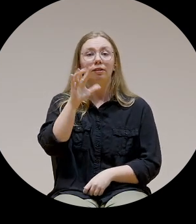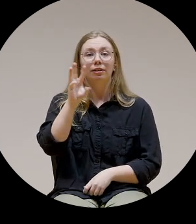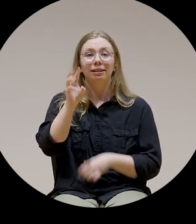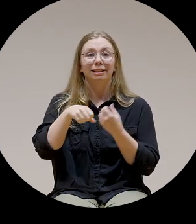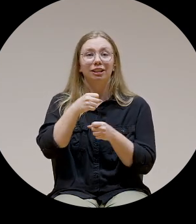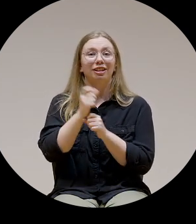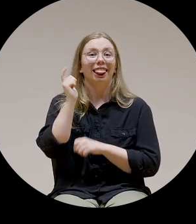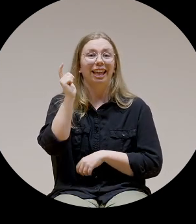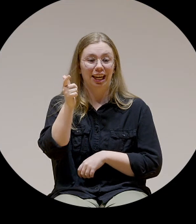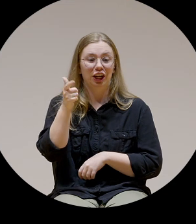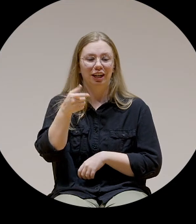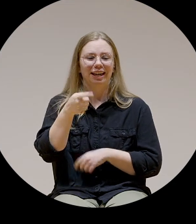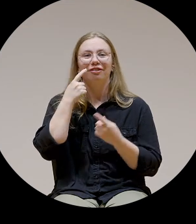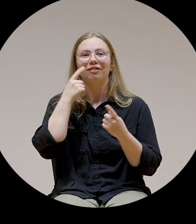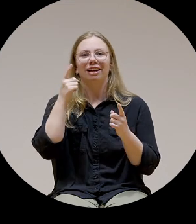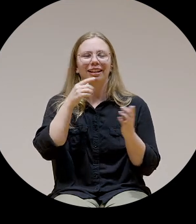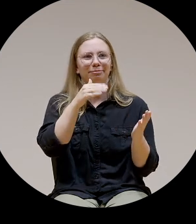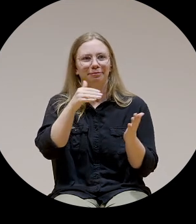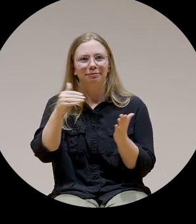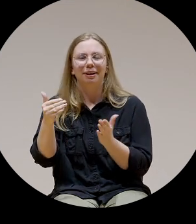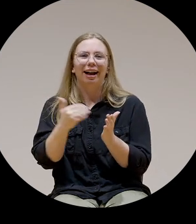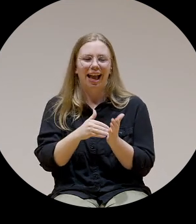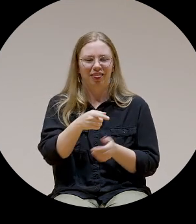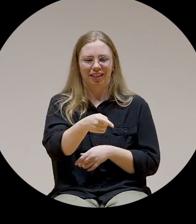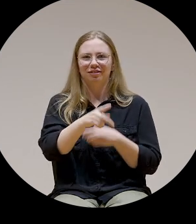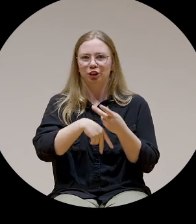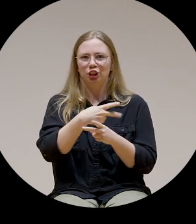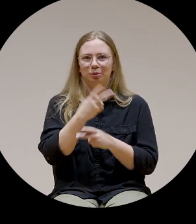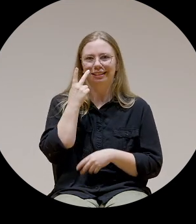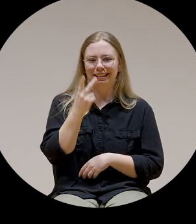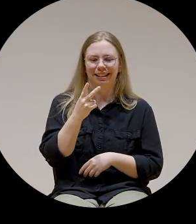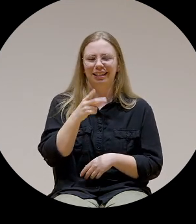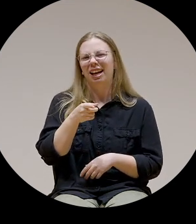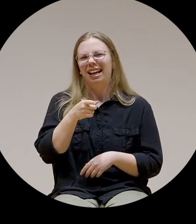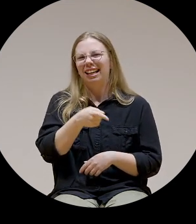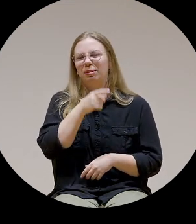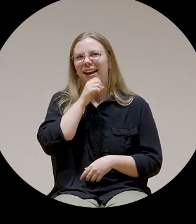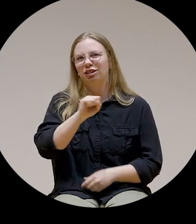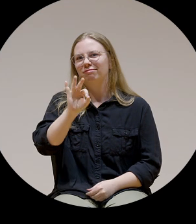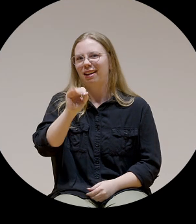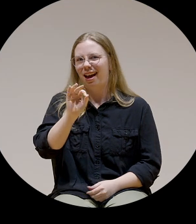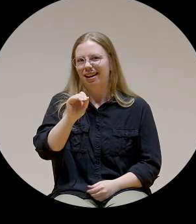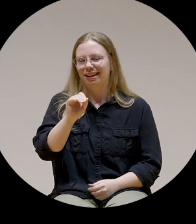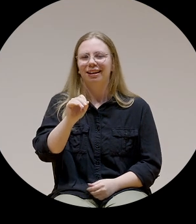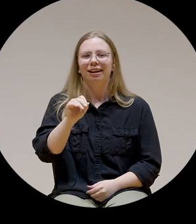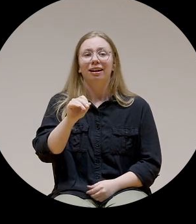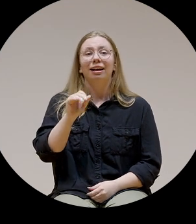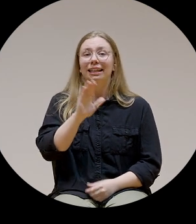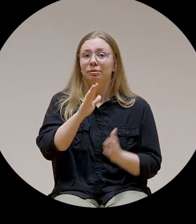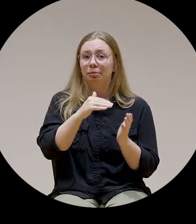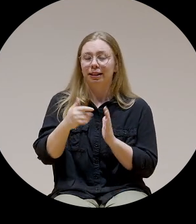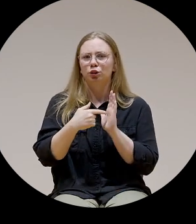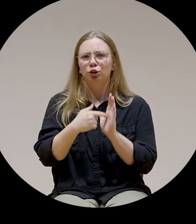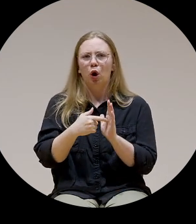later, this is his final version of the corn dance that he painted at age 90. He presents a close-up version